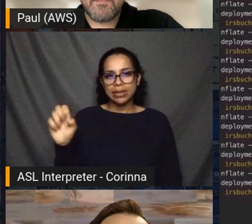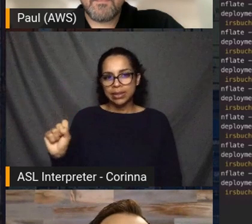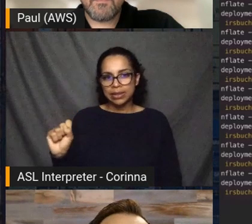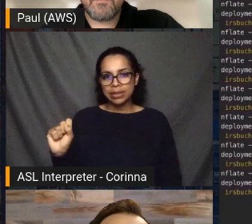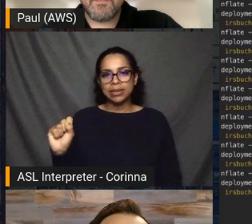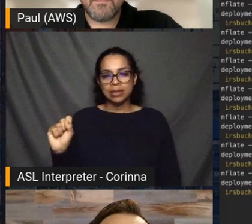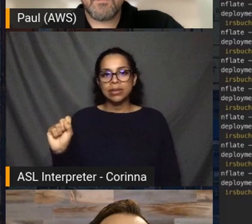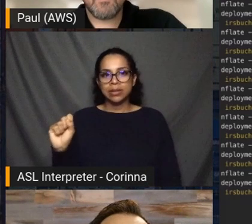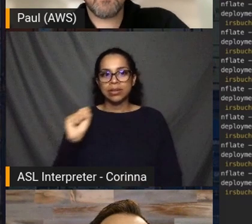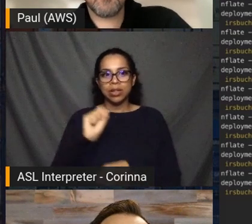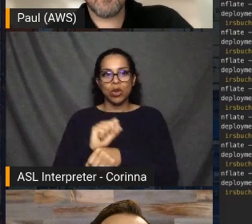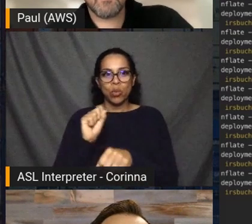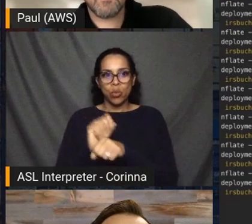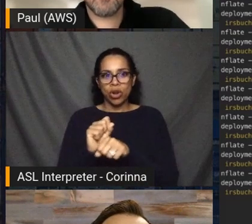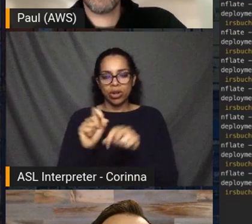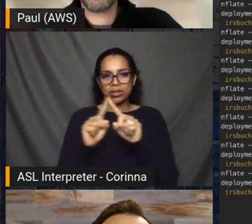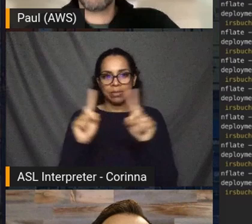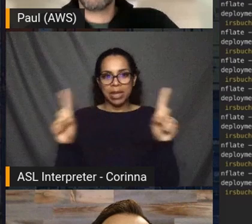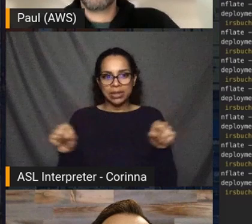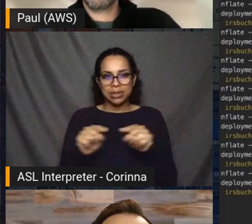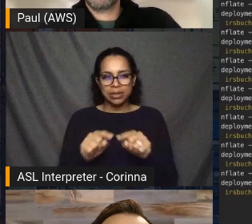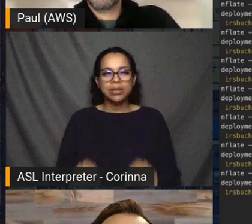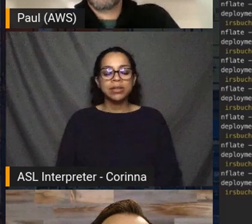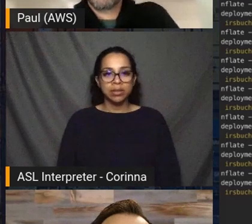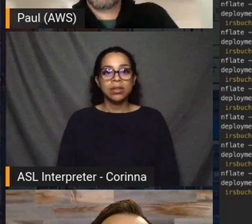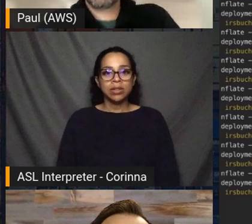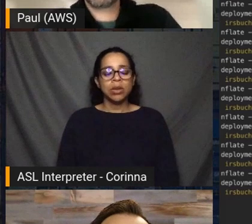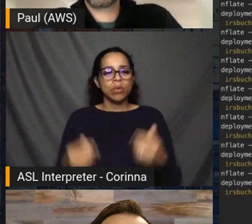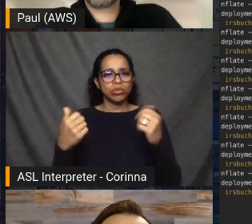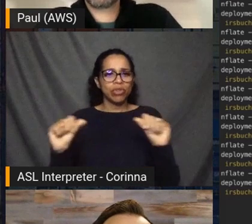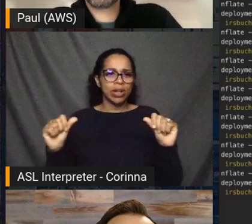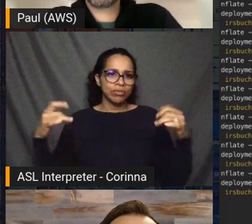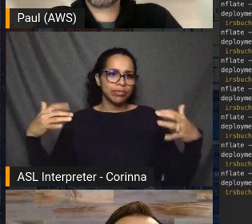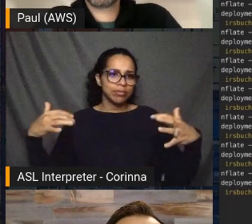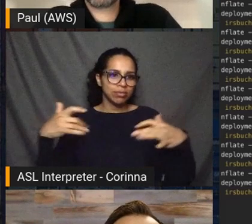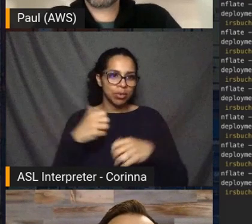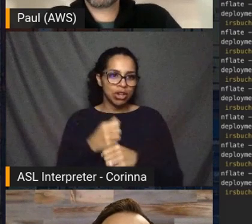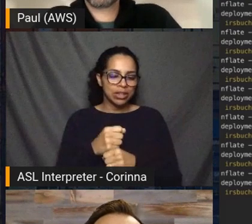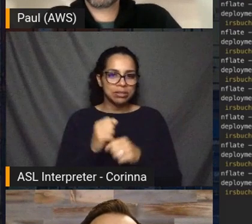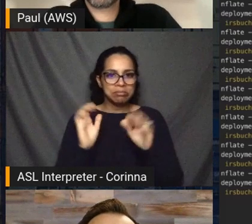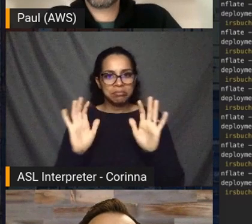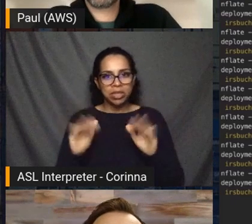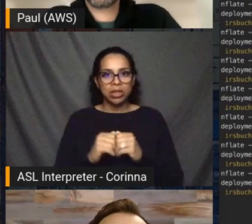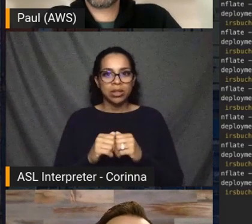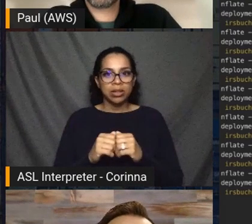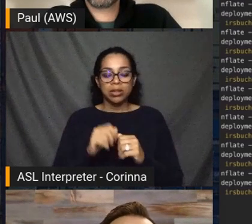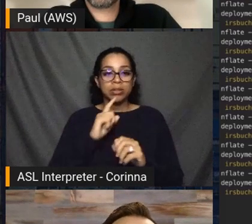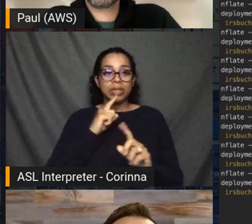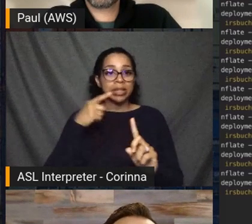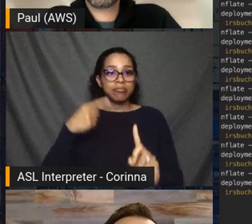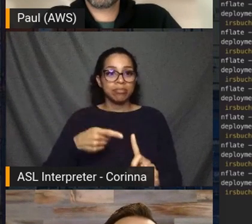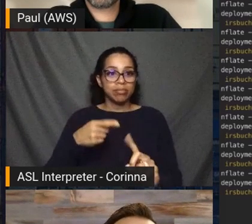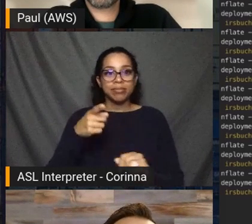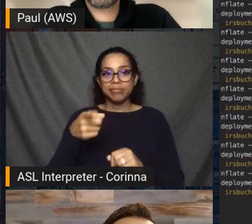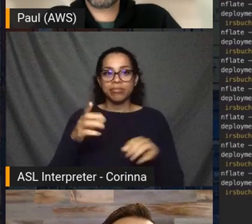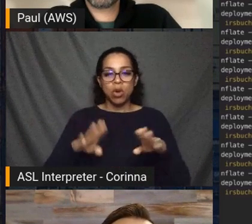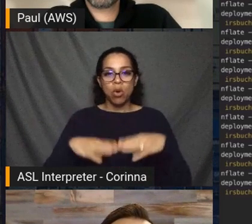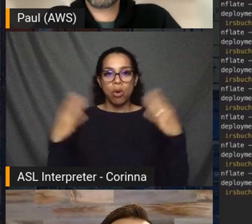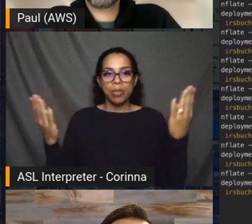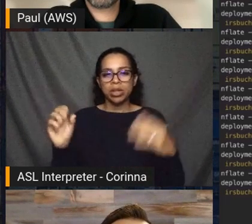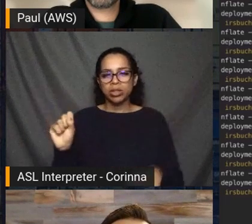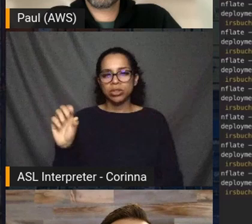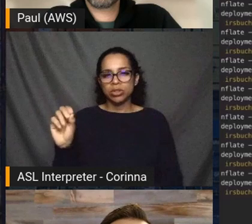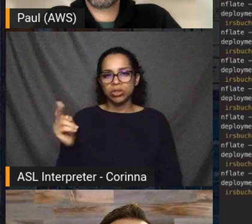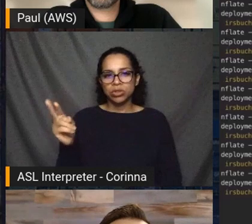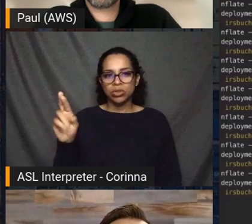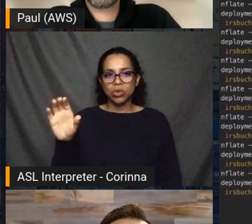So let's kind of summarize this. It's basically an open source project that